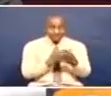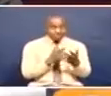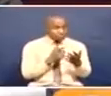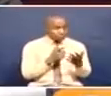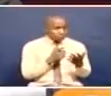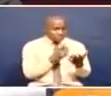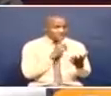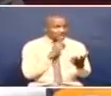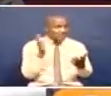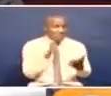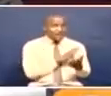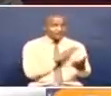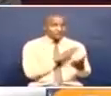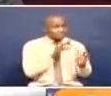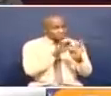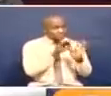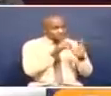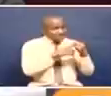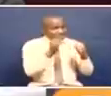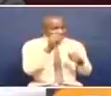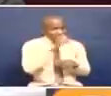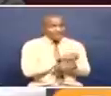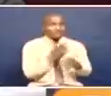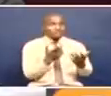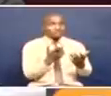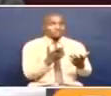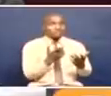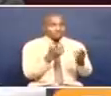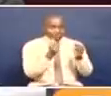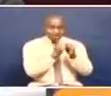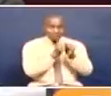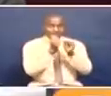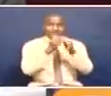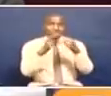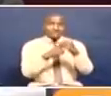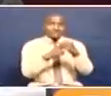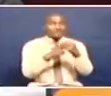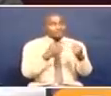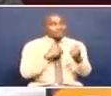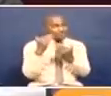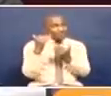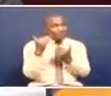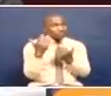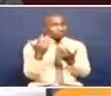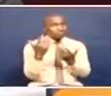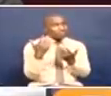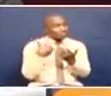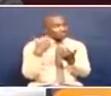polls within 60 days. Yeah. The body mandated, I said, it's October 17th. And I would just hope, you know,